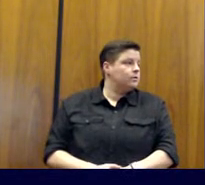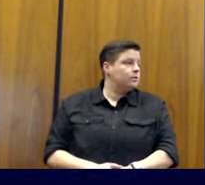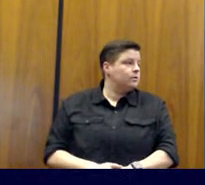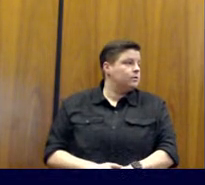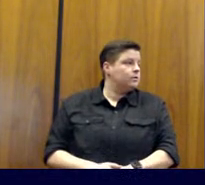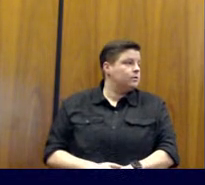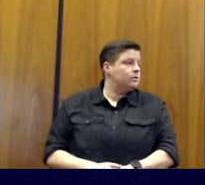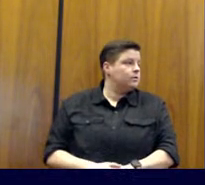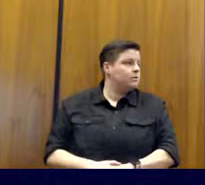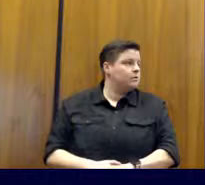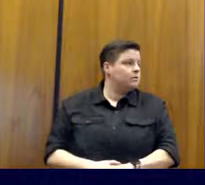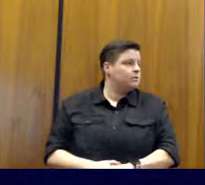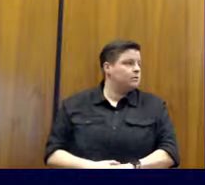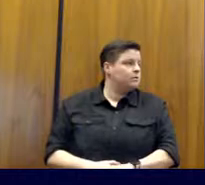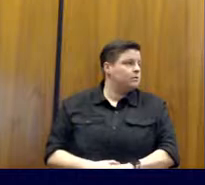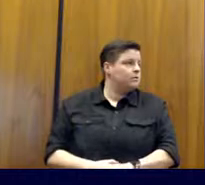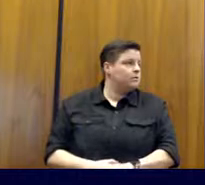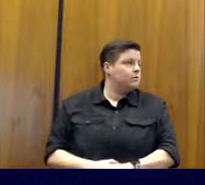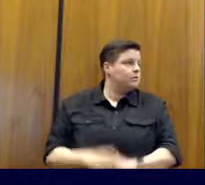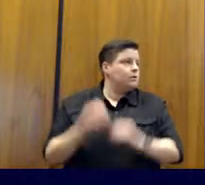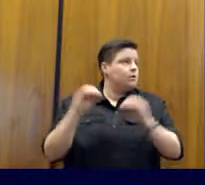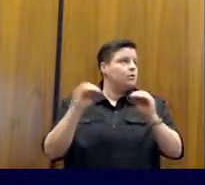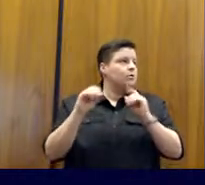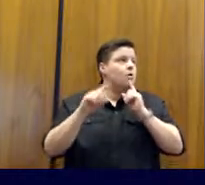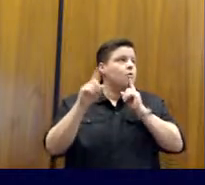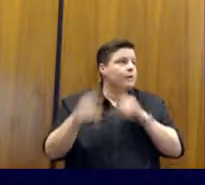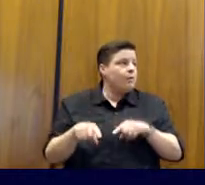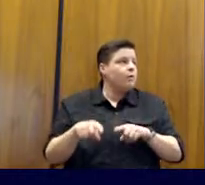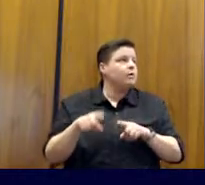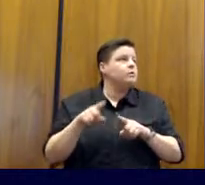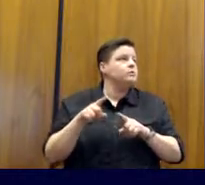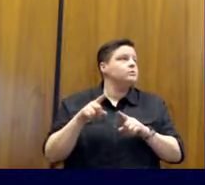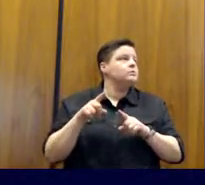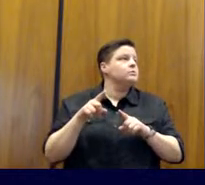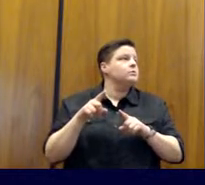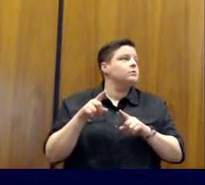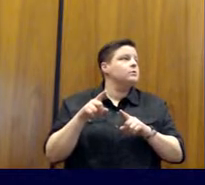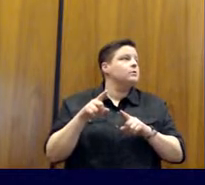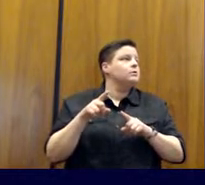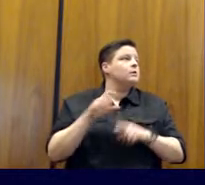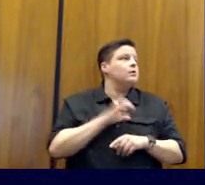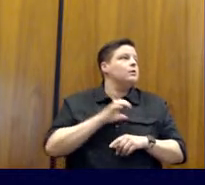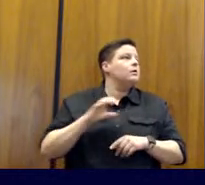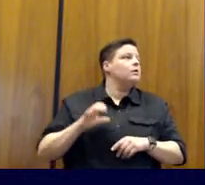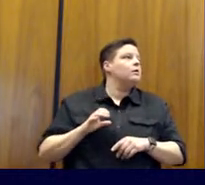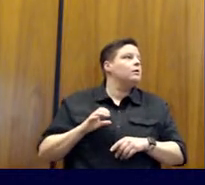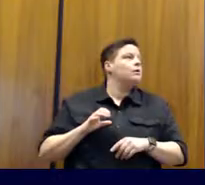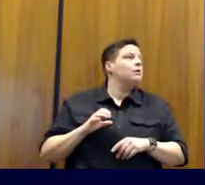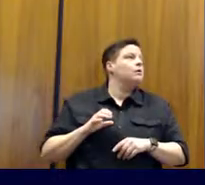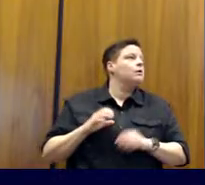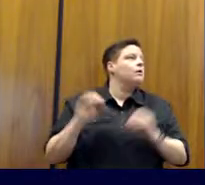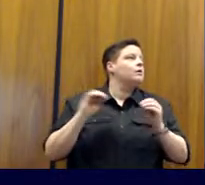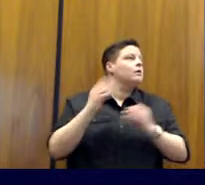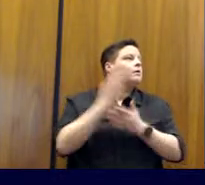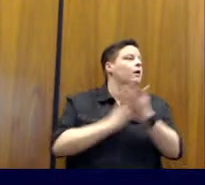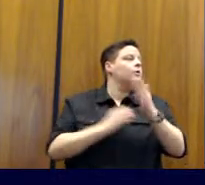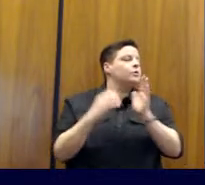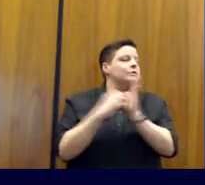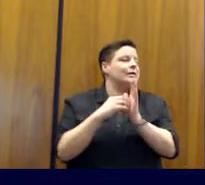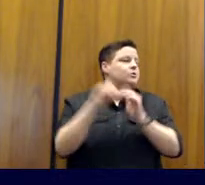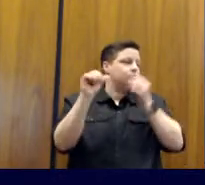Once again, no communication, no reports from standing committees. Board of Commissioners has nothing under Section